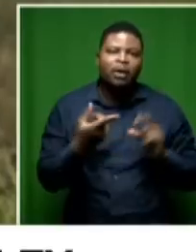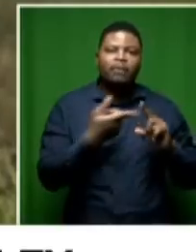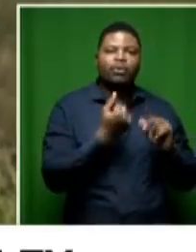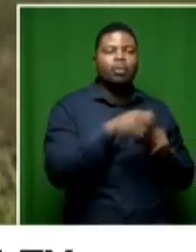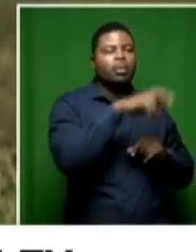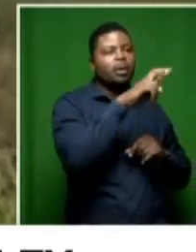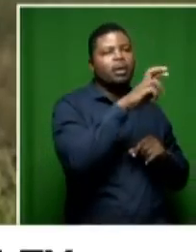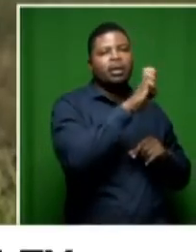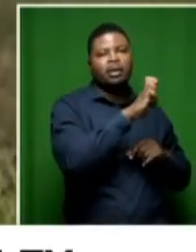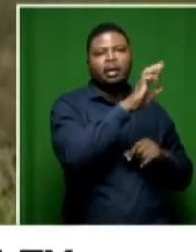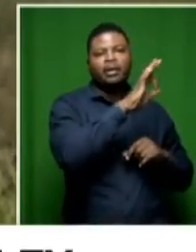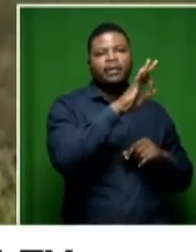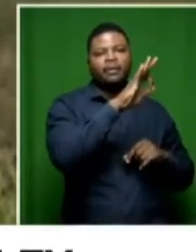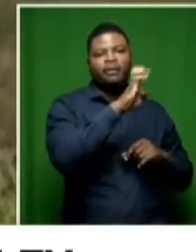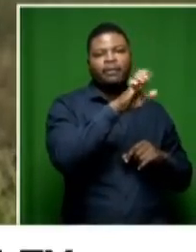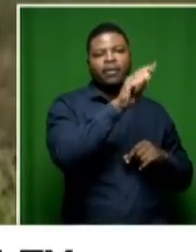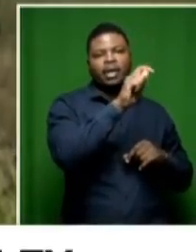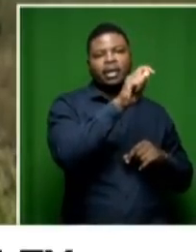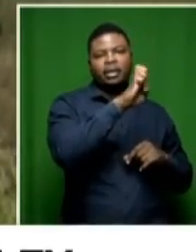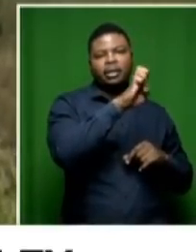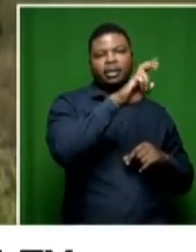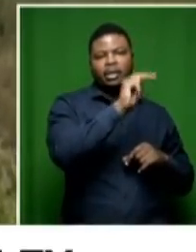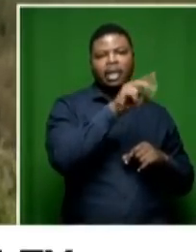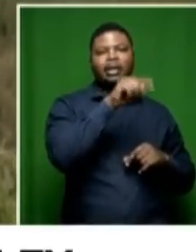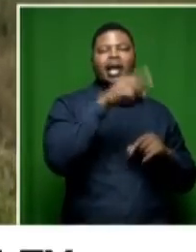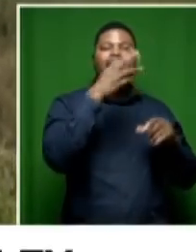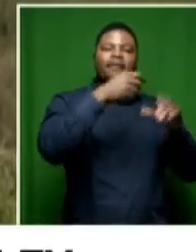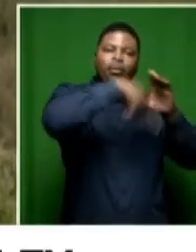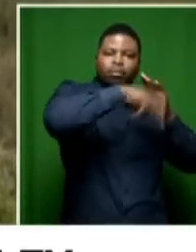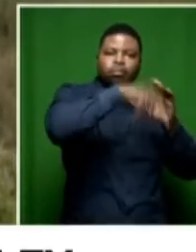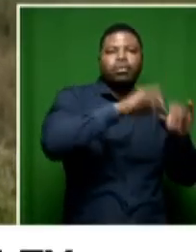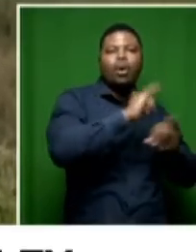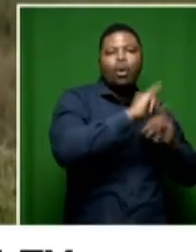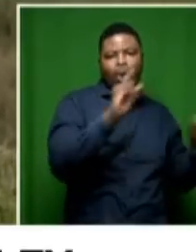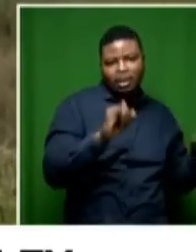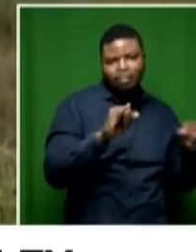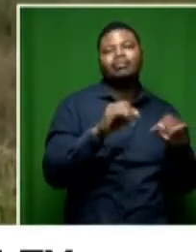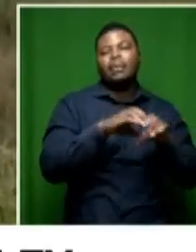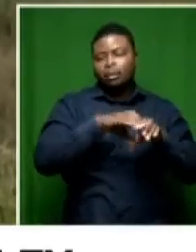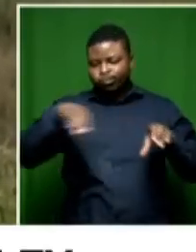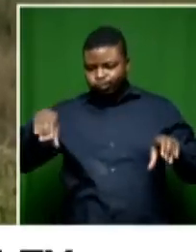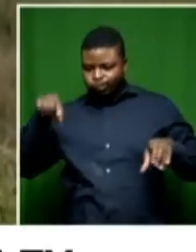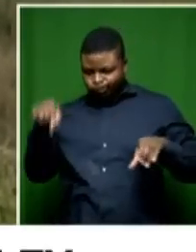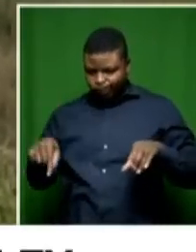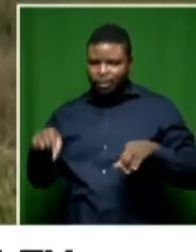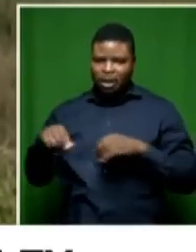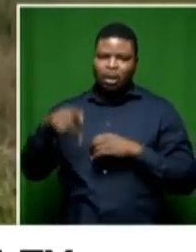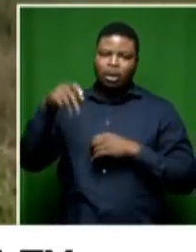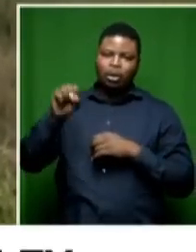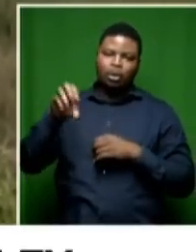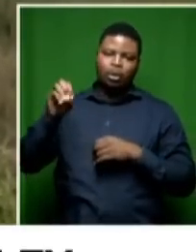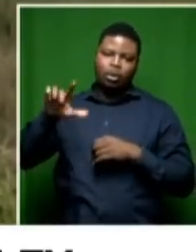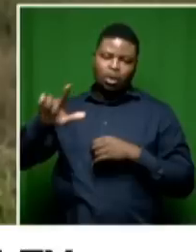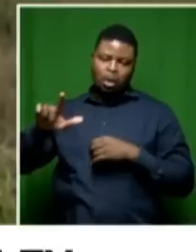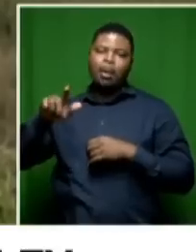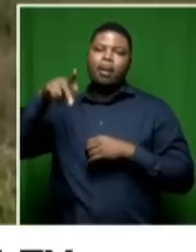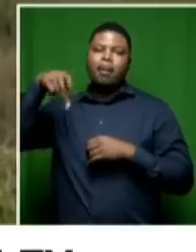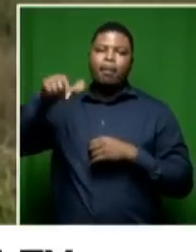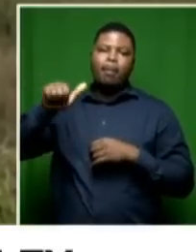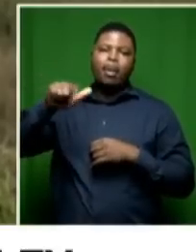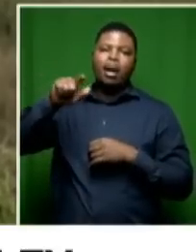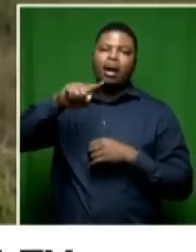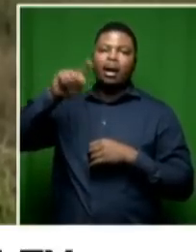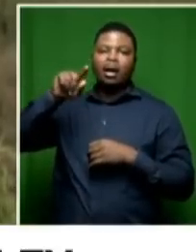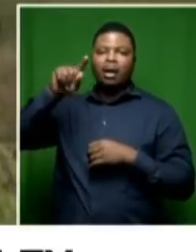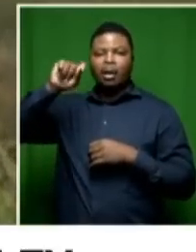are having severe leakage. We are working on three main water leakages. We are working on the Hoha, which is